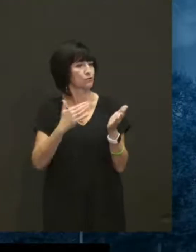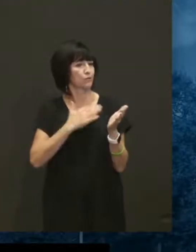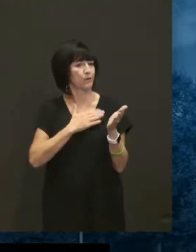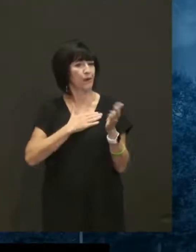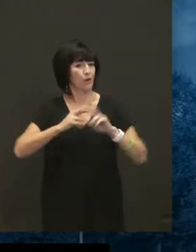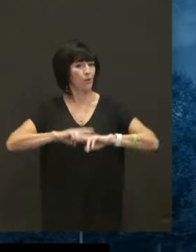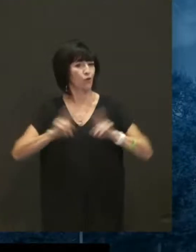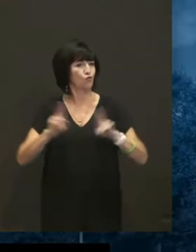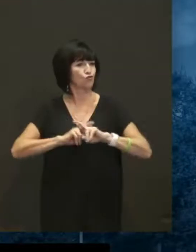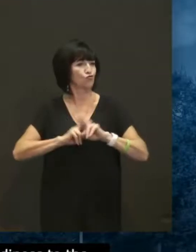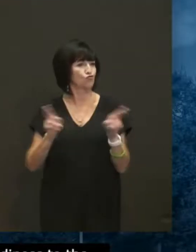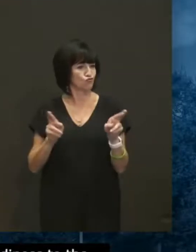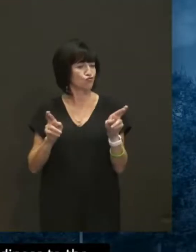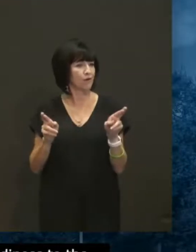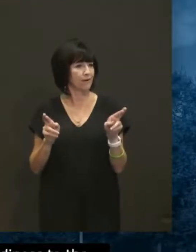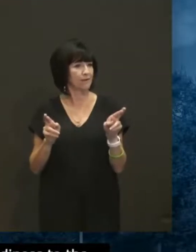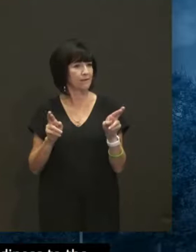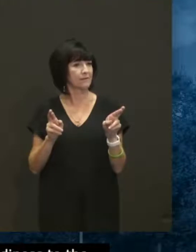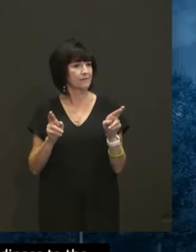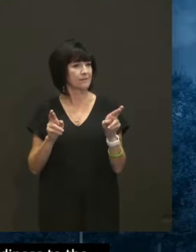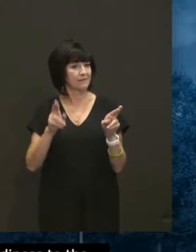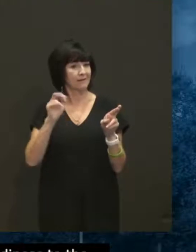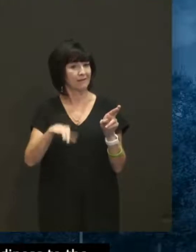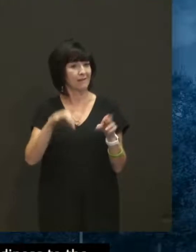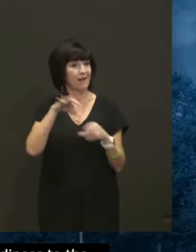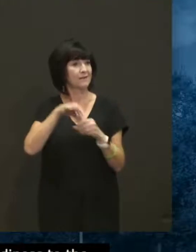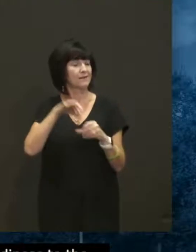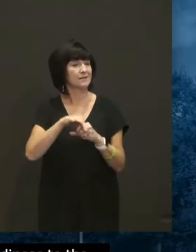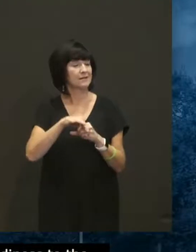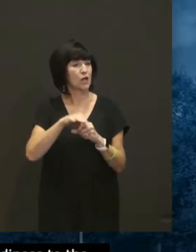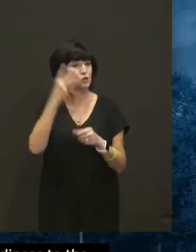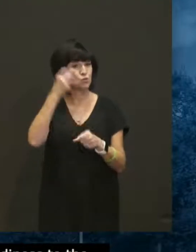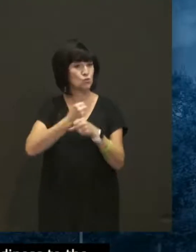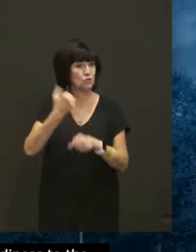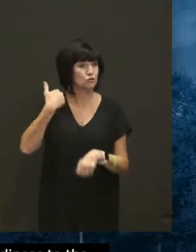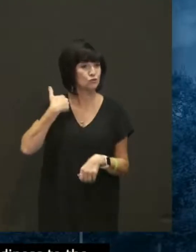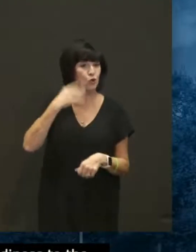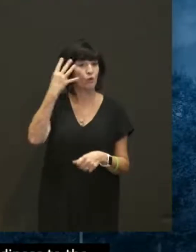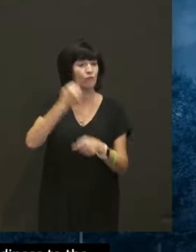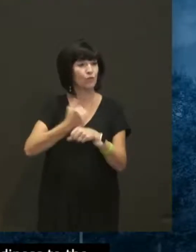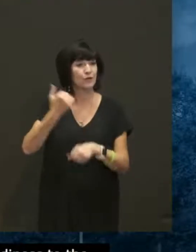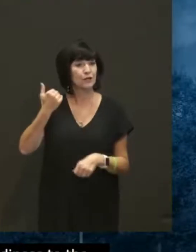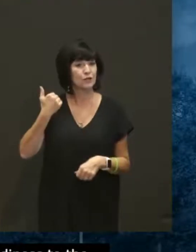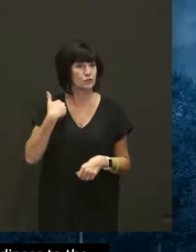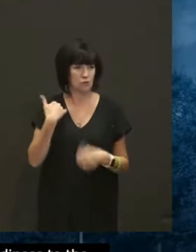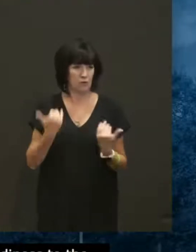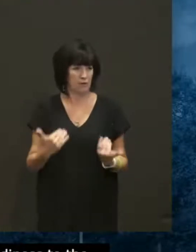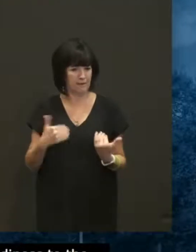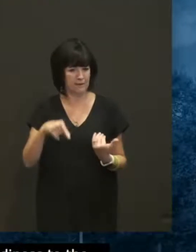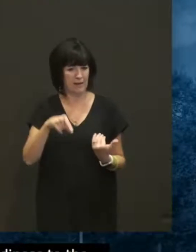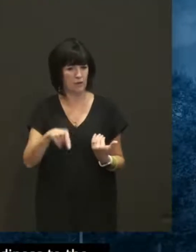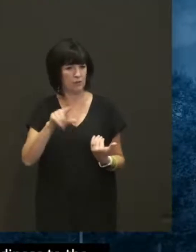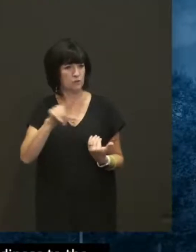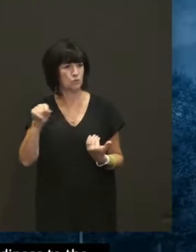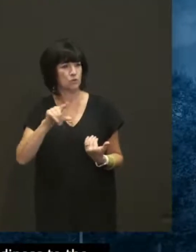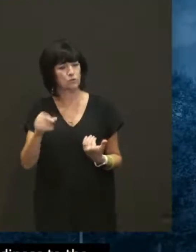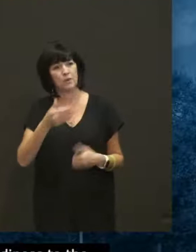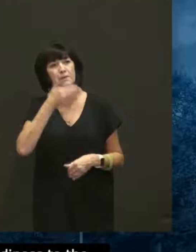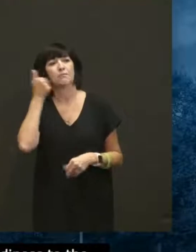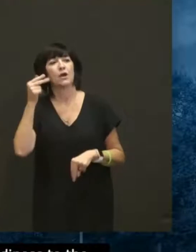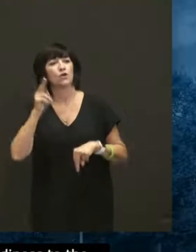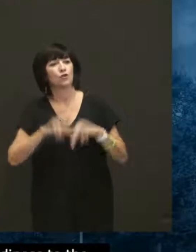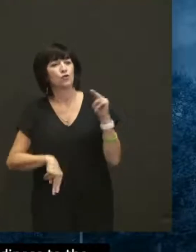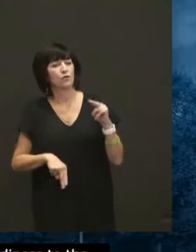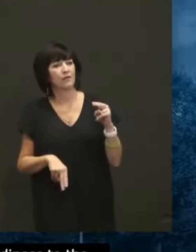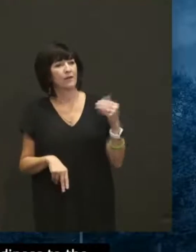were in the election 2 and 4 years ago, I think we're in a much better place, particularly in 2016 when we had all